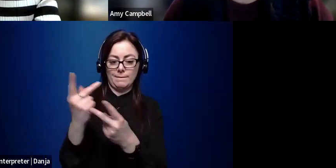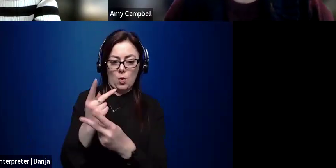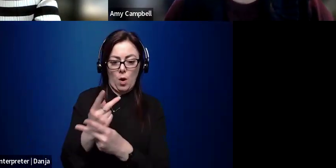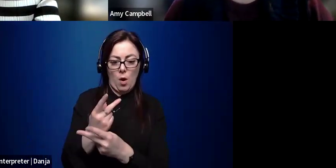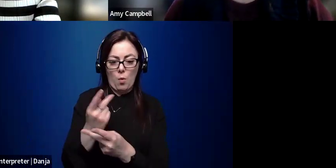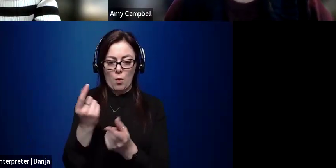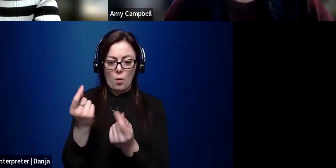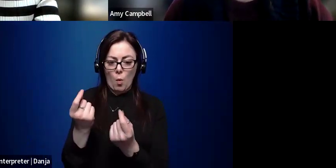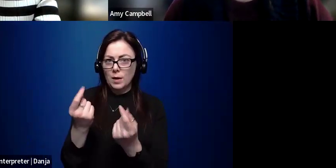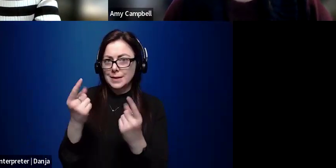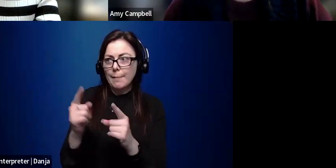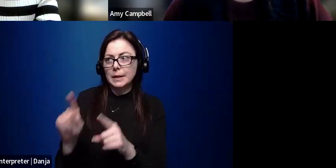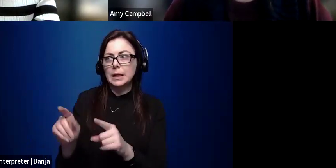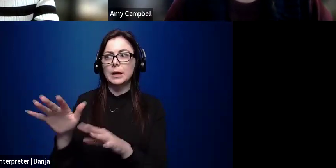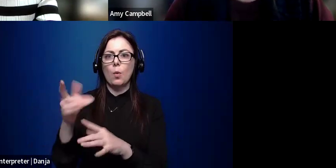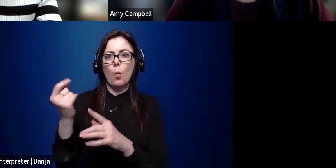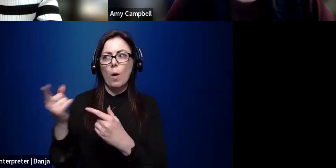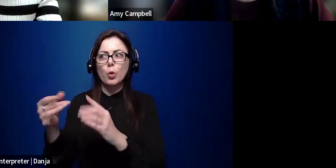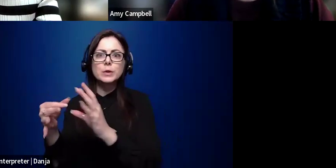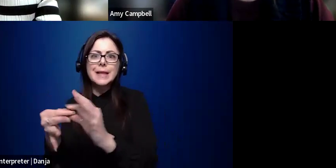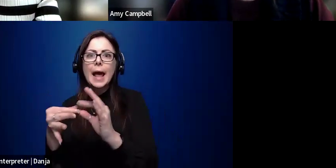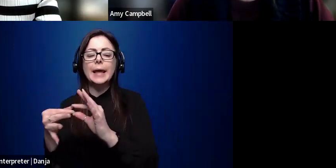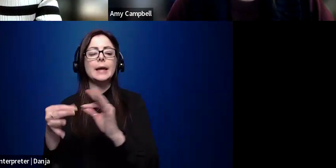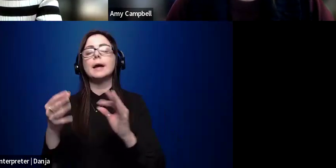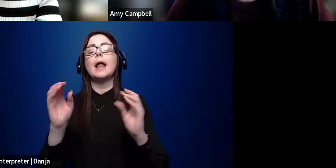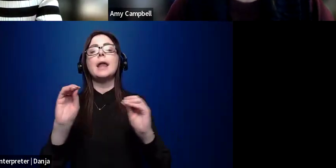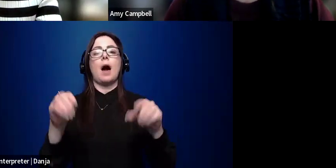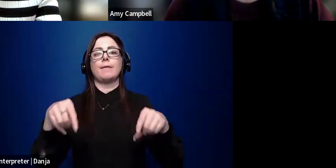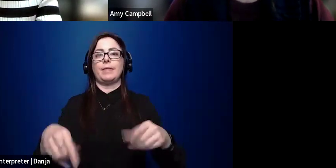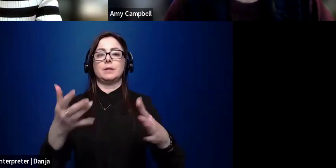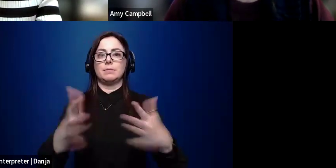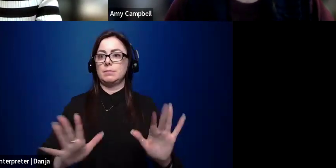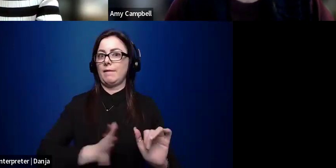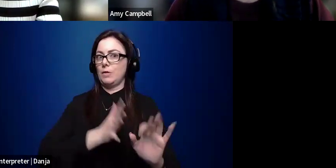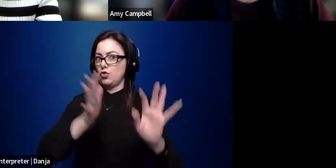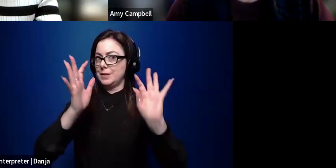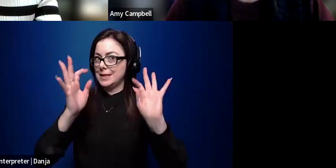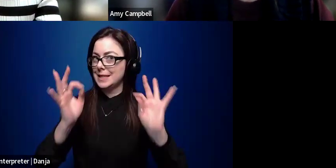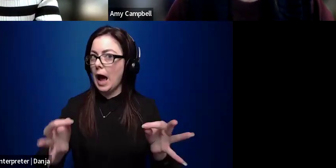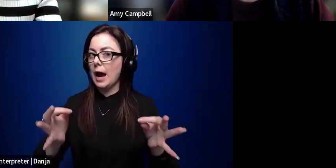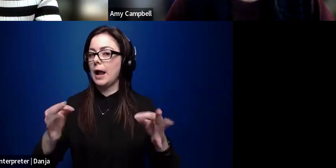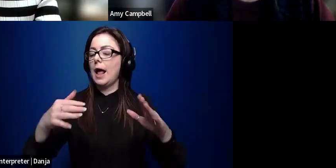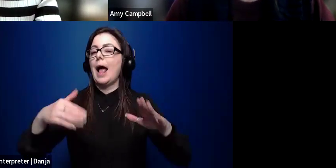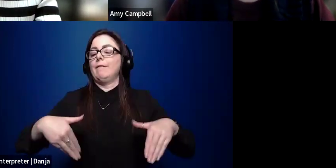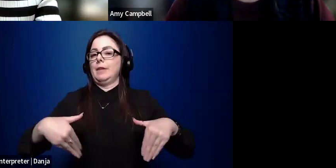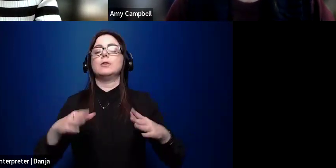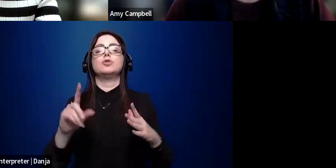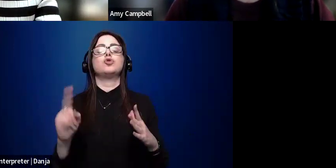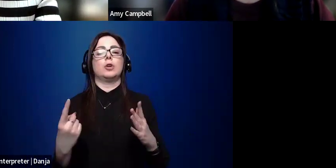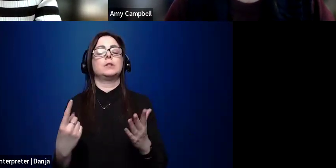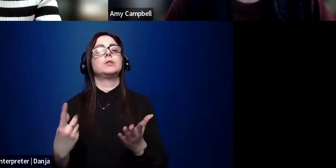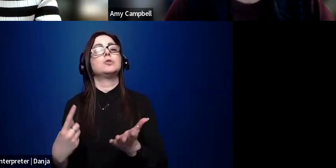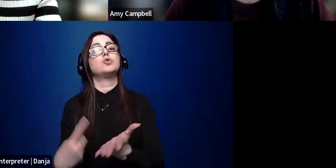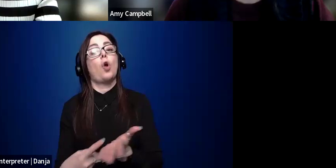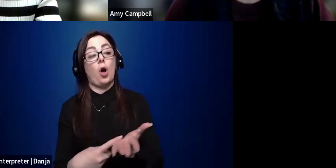actually being introduced. So again, none of this is happening, but people are talking about it. And so it's a good